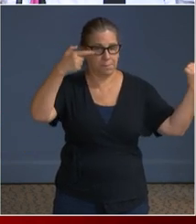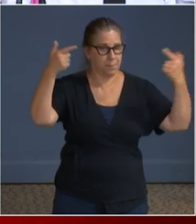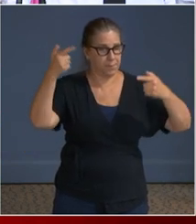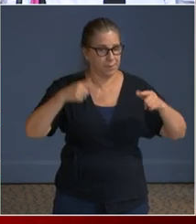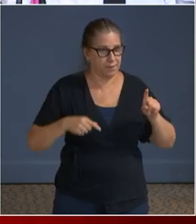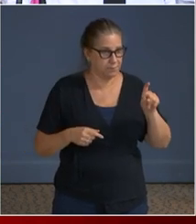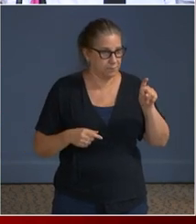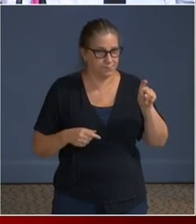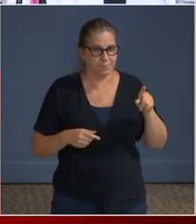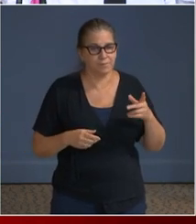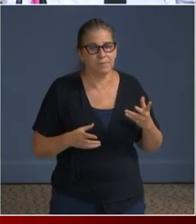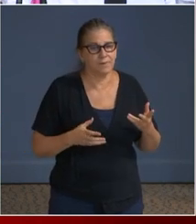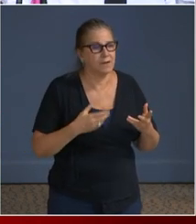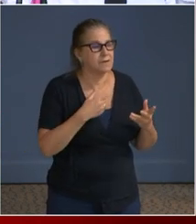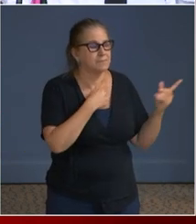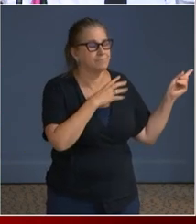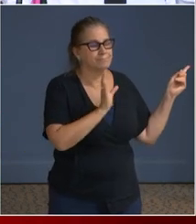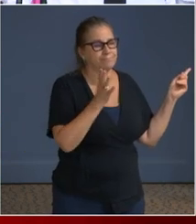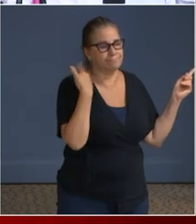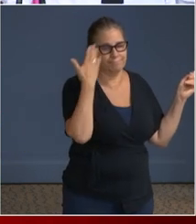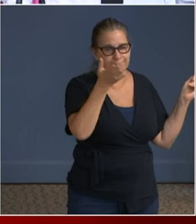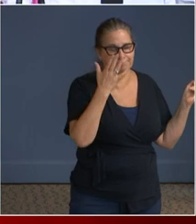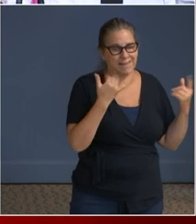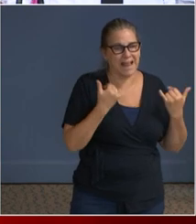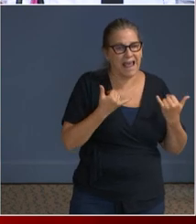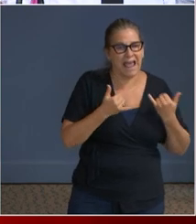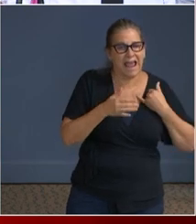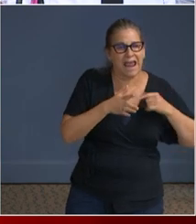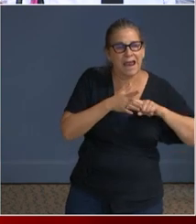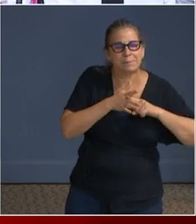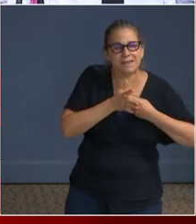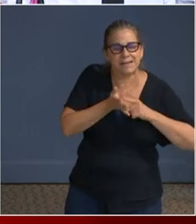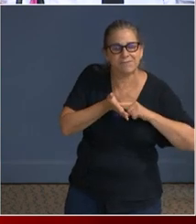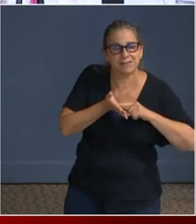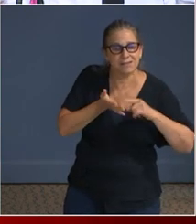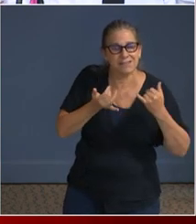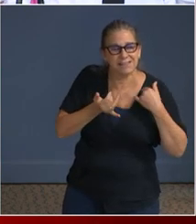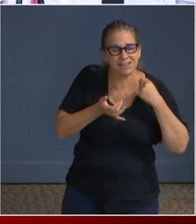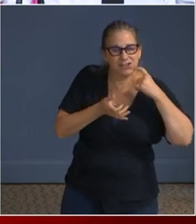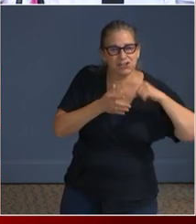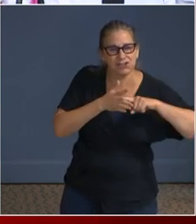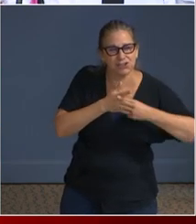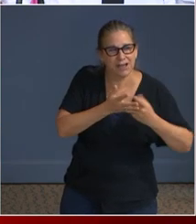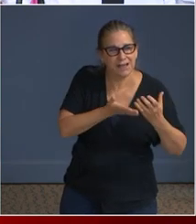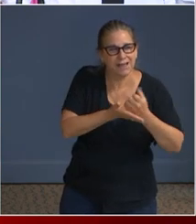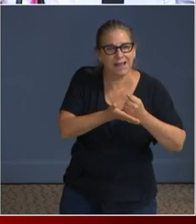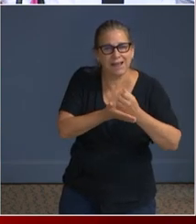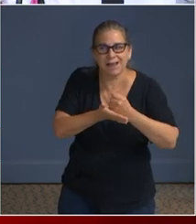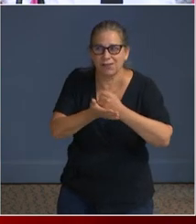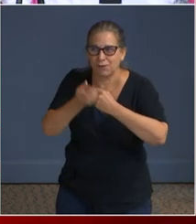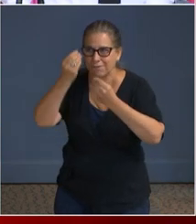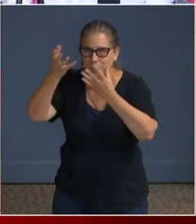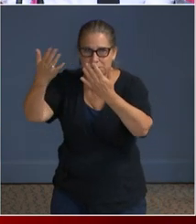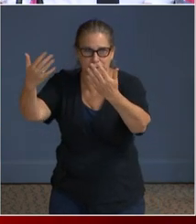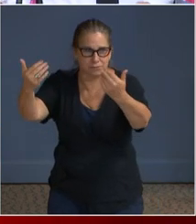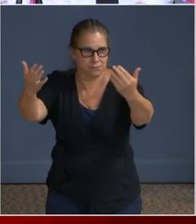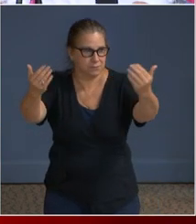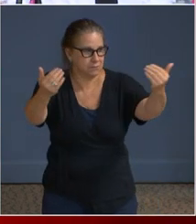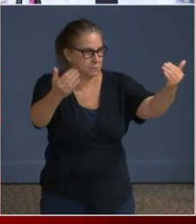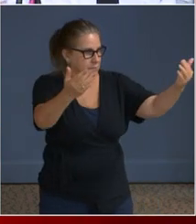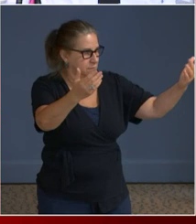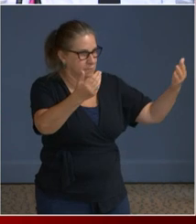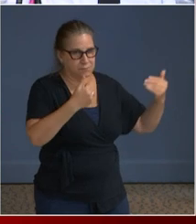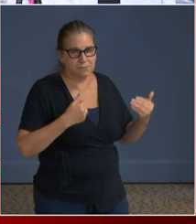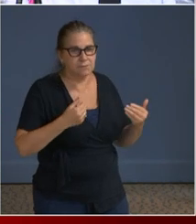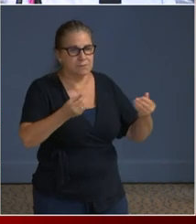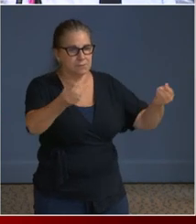huge scene. A lot of forensic evidence, a lot of video evidence is being combed through right now. but it doesn't appear like they opened fire on the